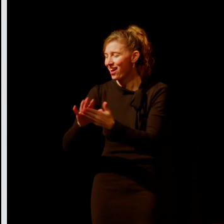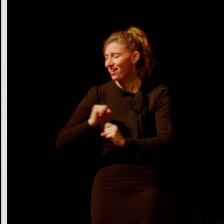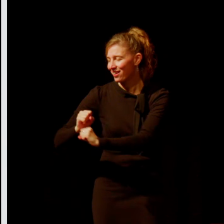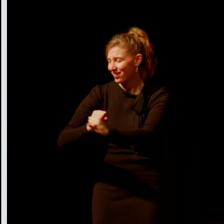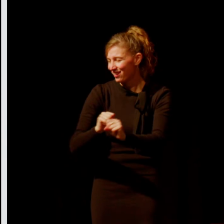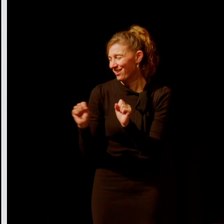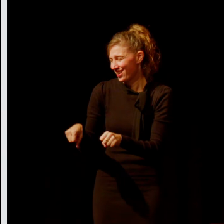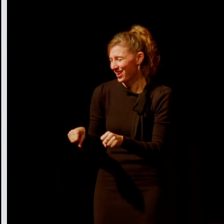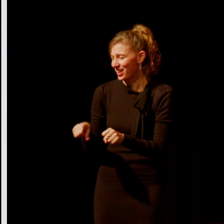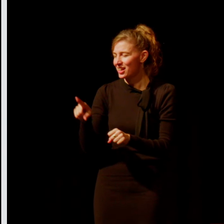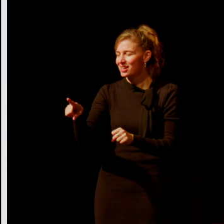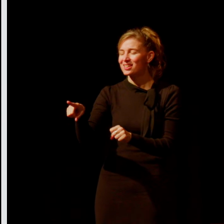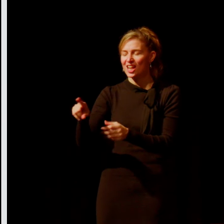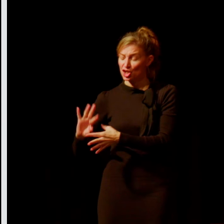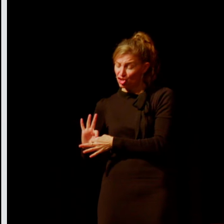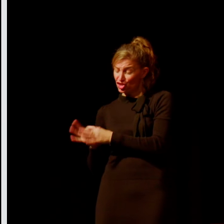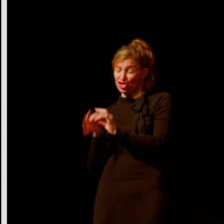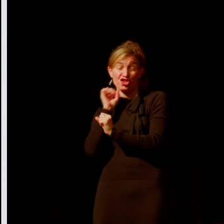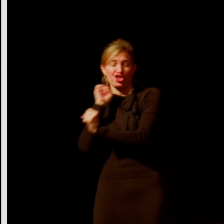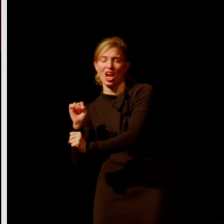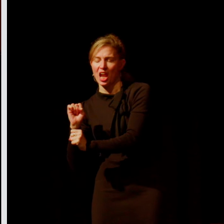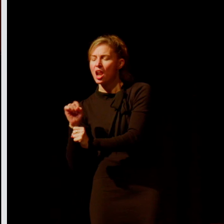sure your chains are just long enough for that.